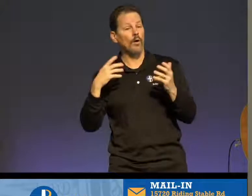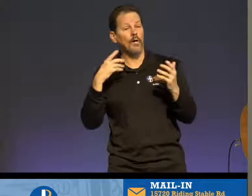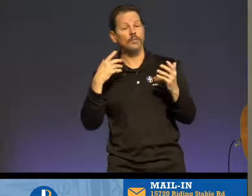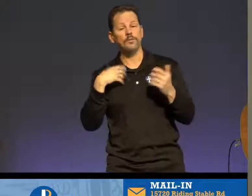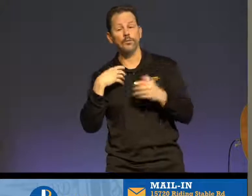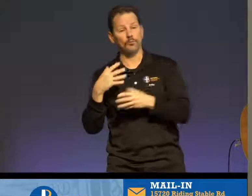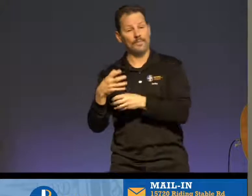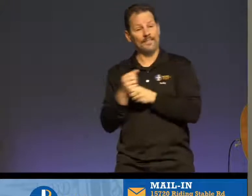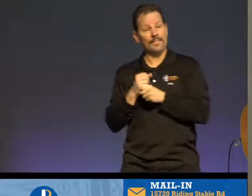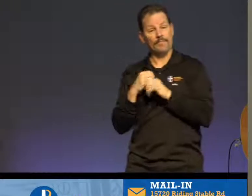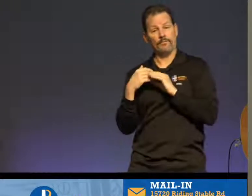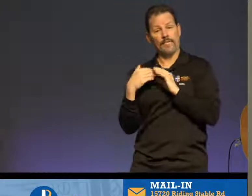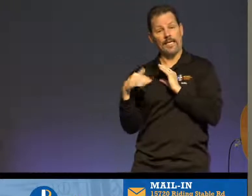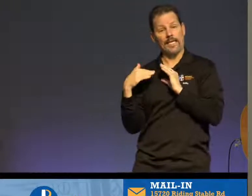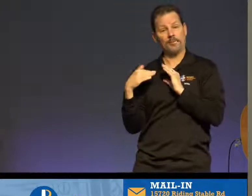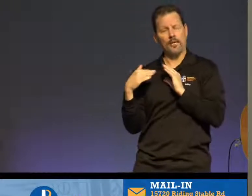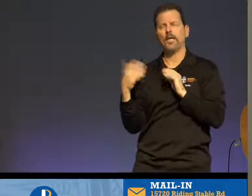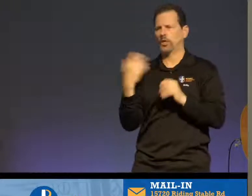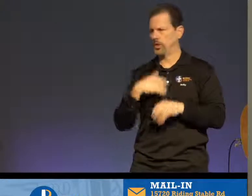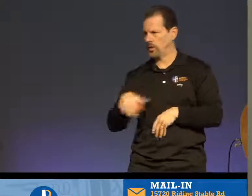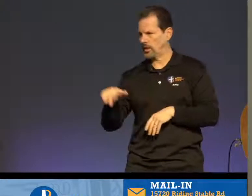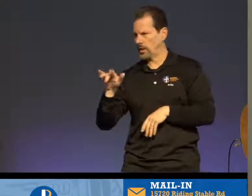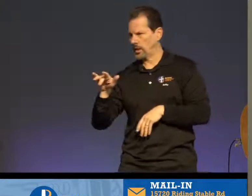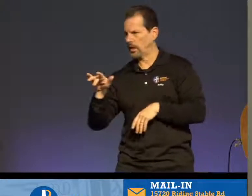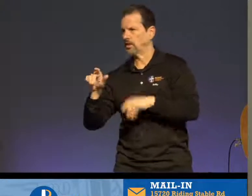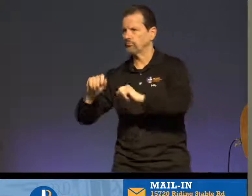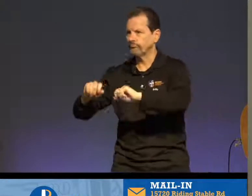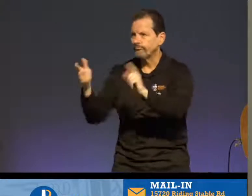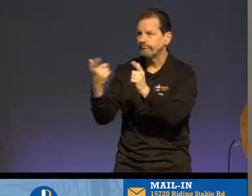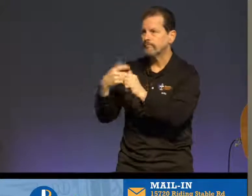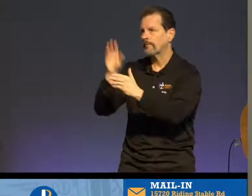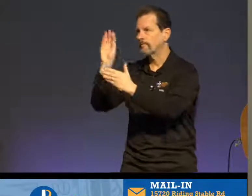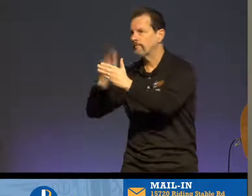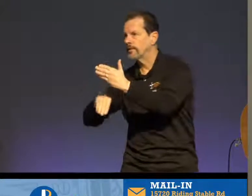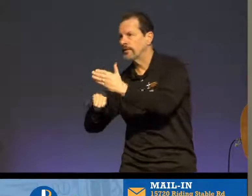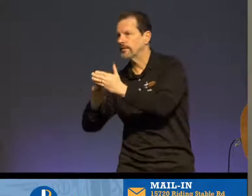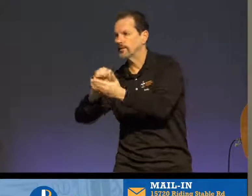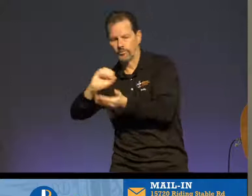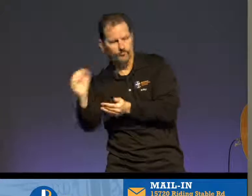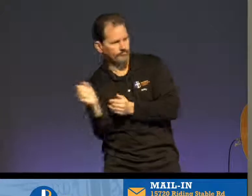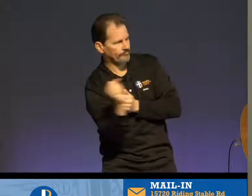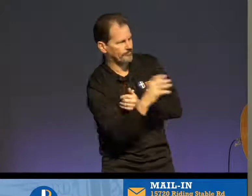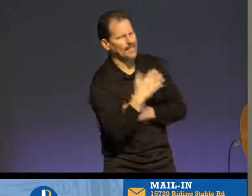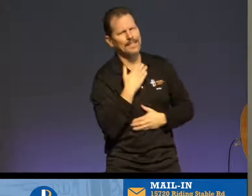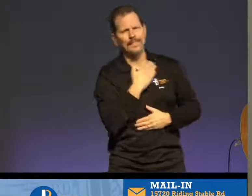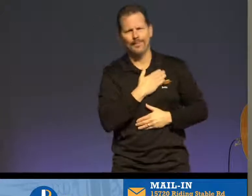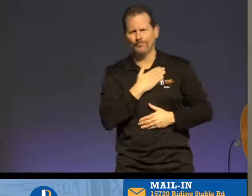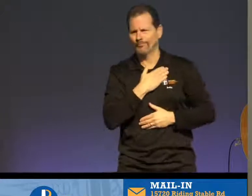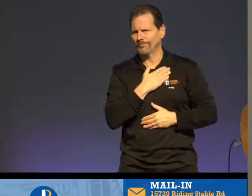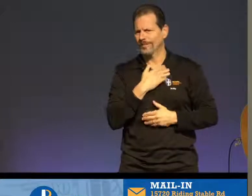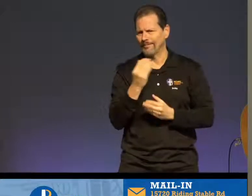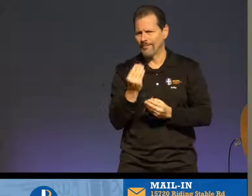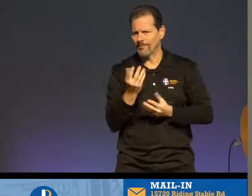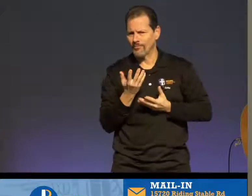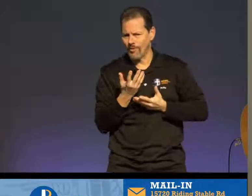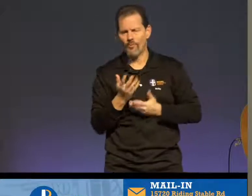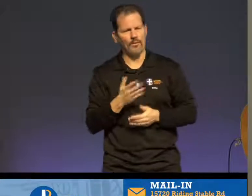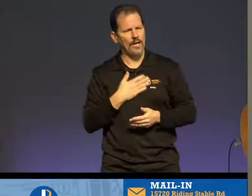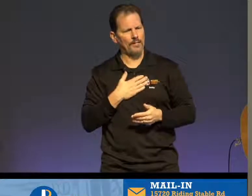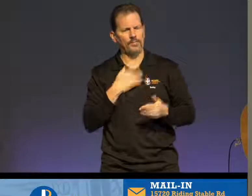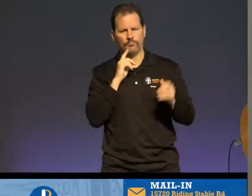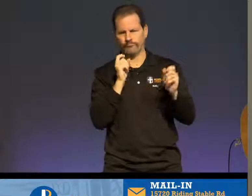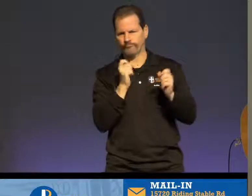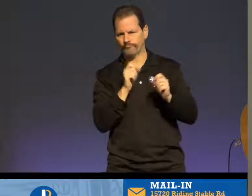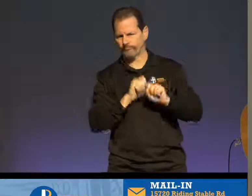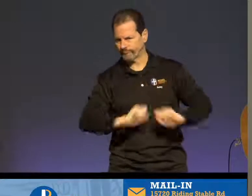know what's going on around. So please do that, because we want you all to be informed. All right, let us